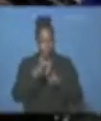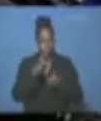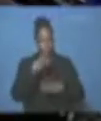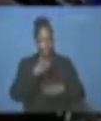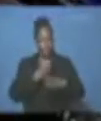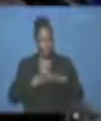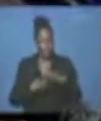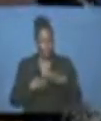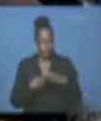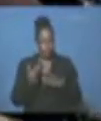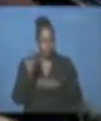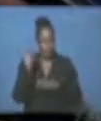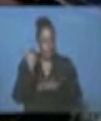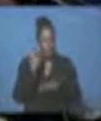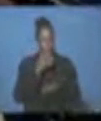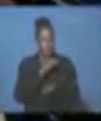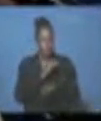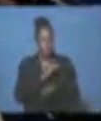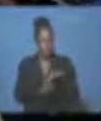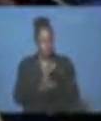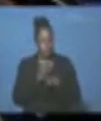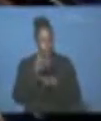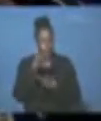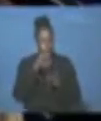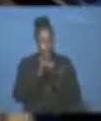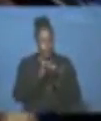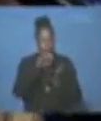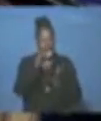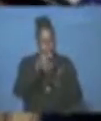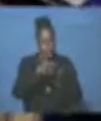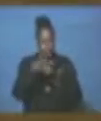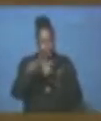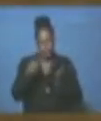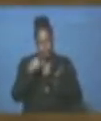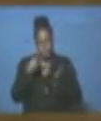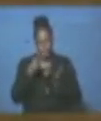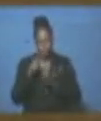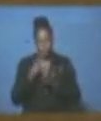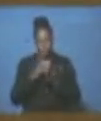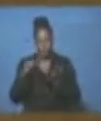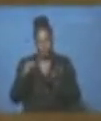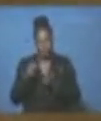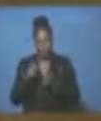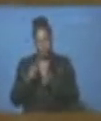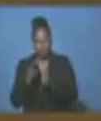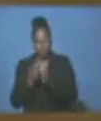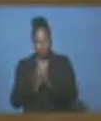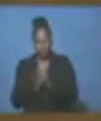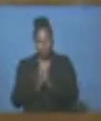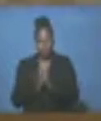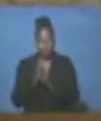last month about overflight fees. They complained they were double paying and that fees were discriminatory. The